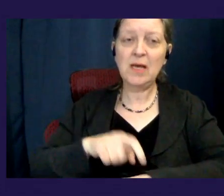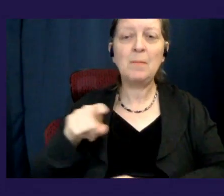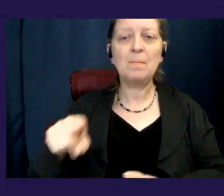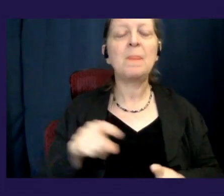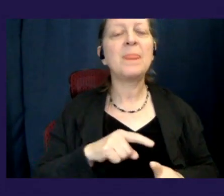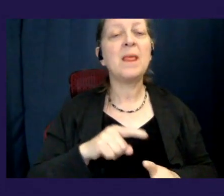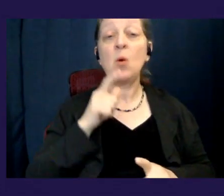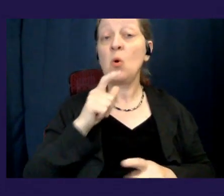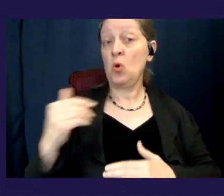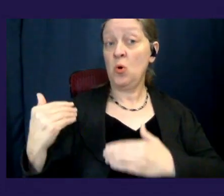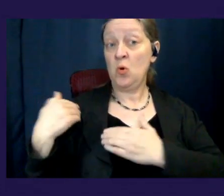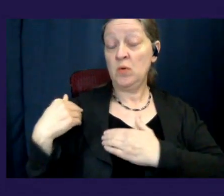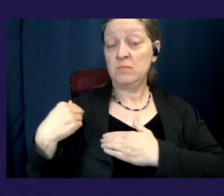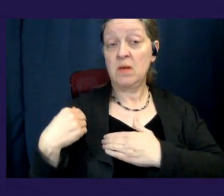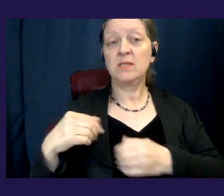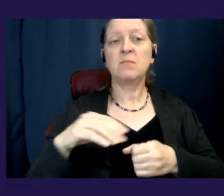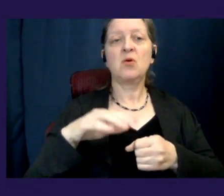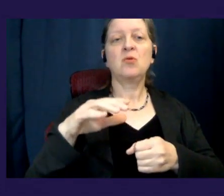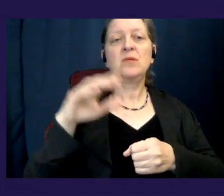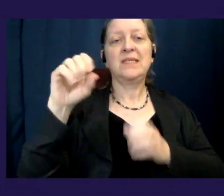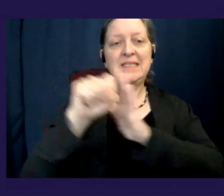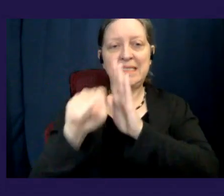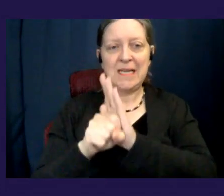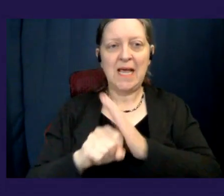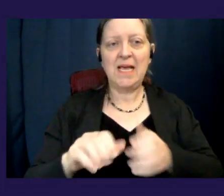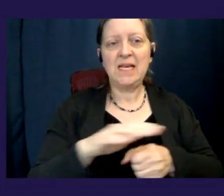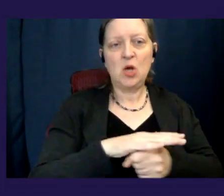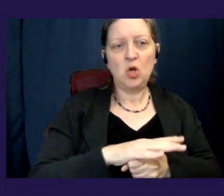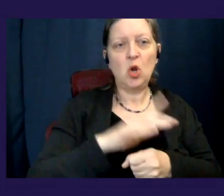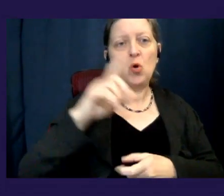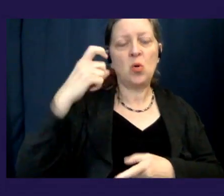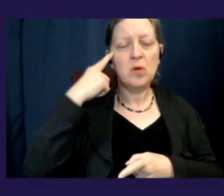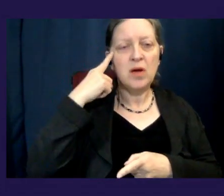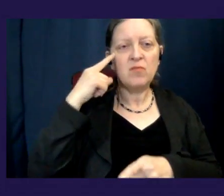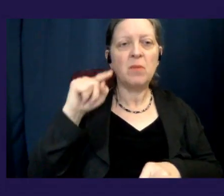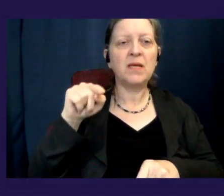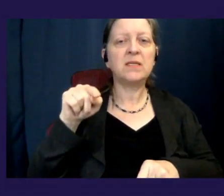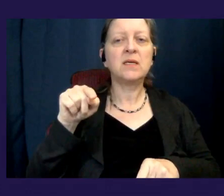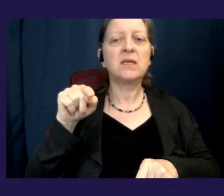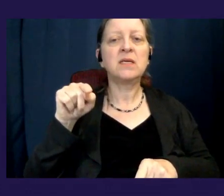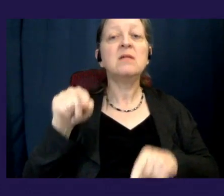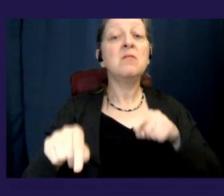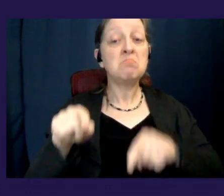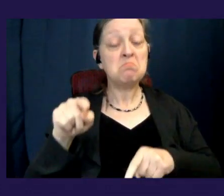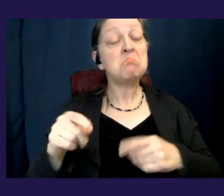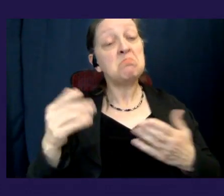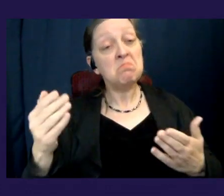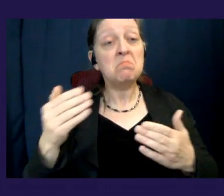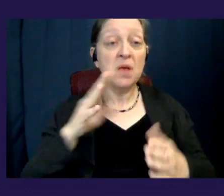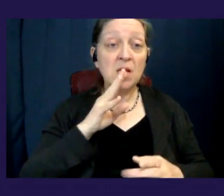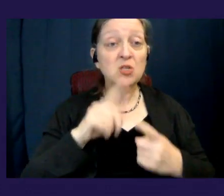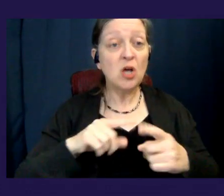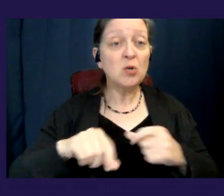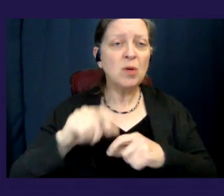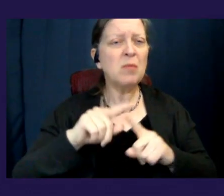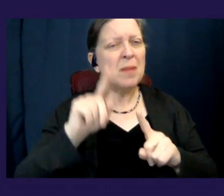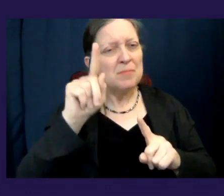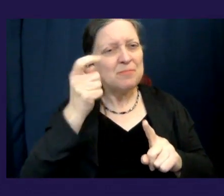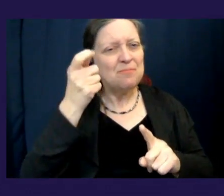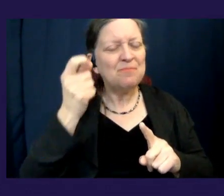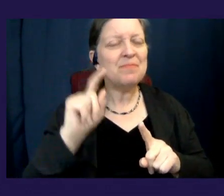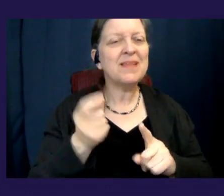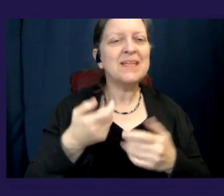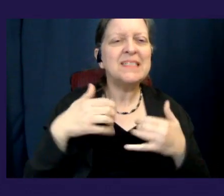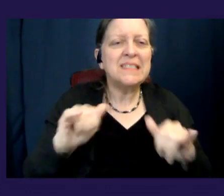groups in event-based and indicator-based surveillance don't talk to each other. It's that there tends to be a little bit of a separation. And the reason for that